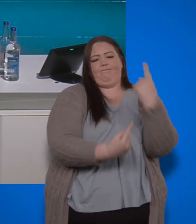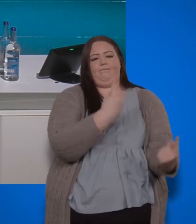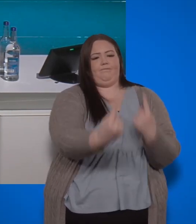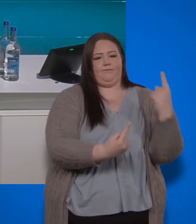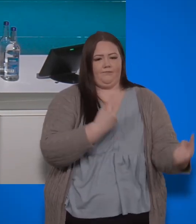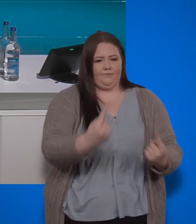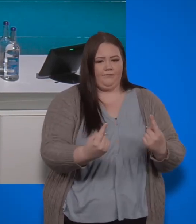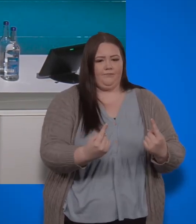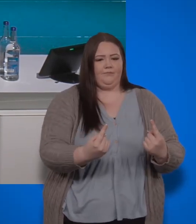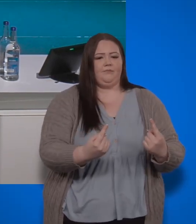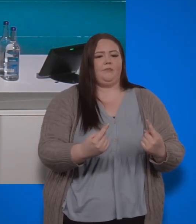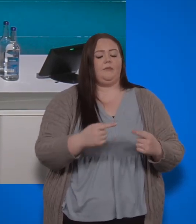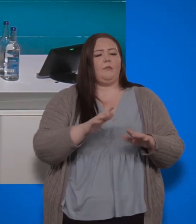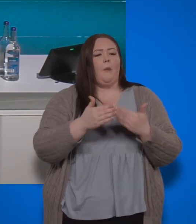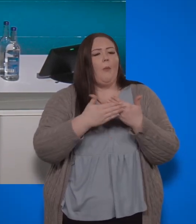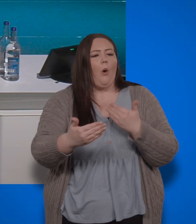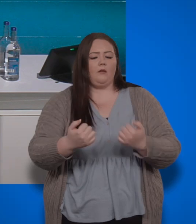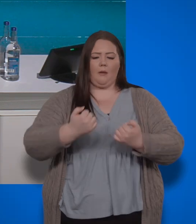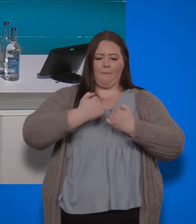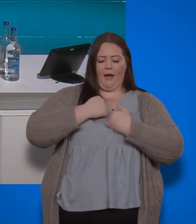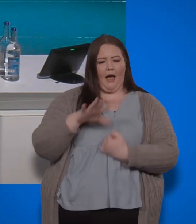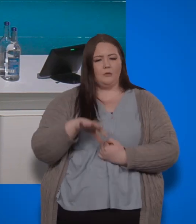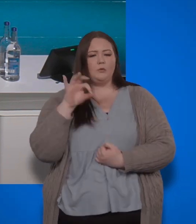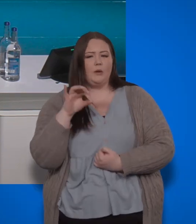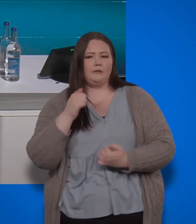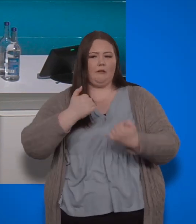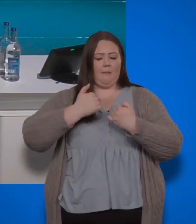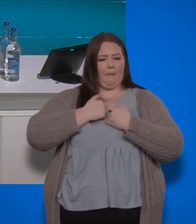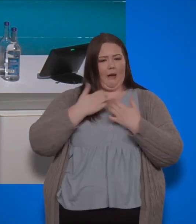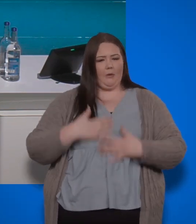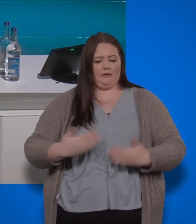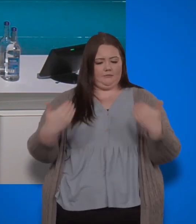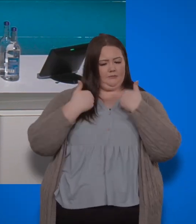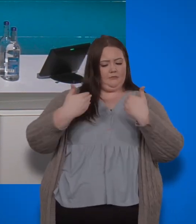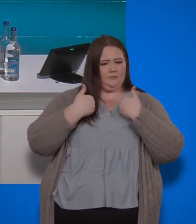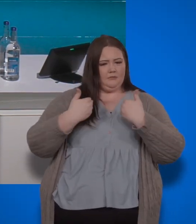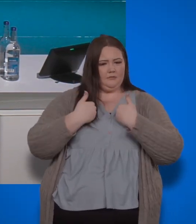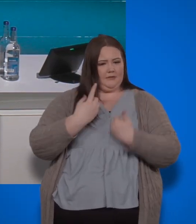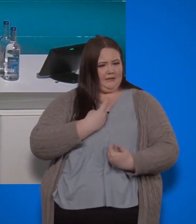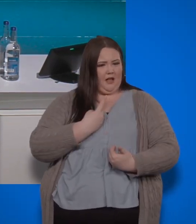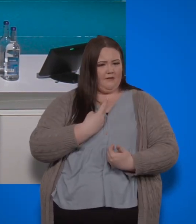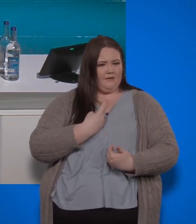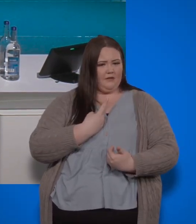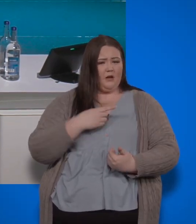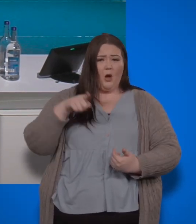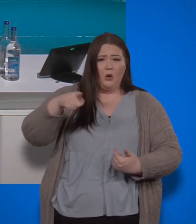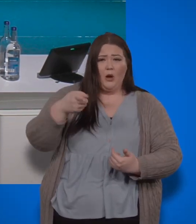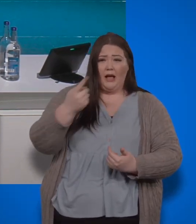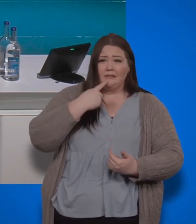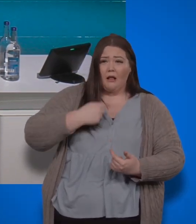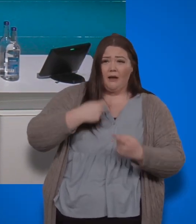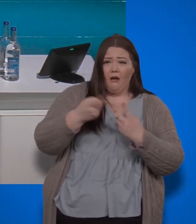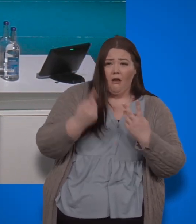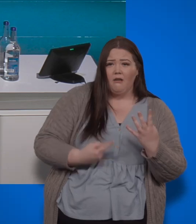individualistic. And it's my choices, my body. I do what I like, and you have no right